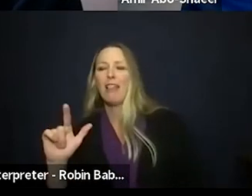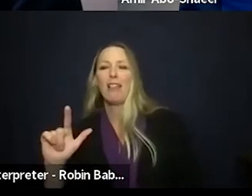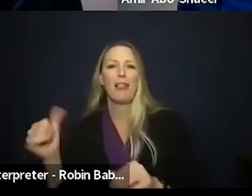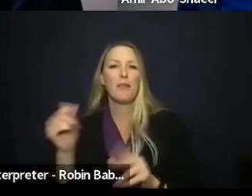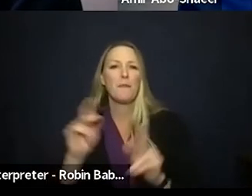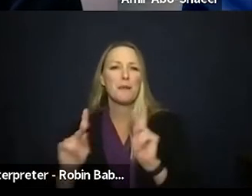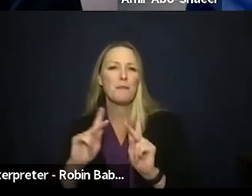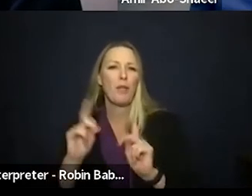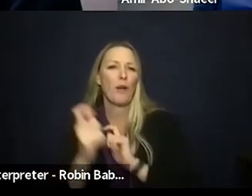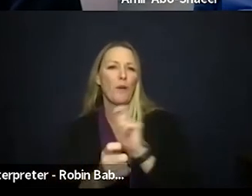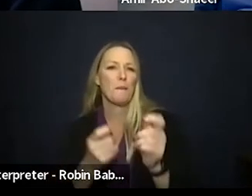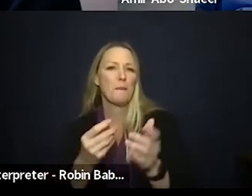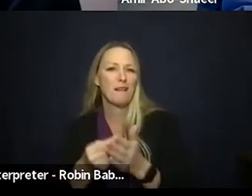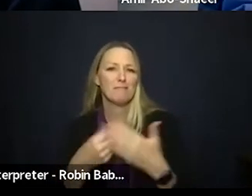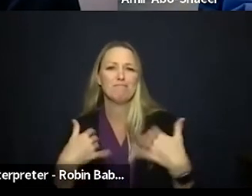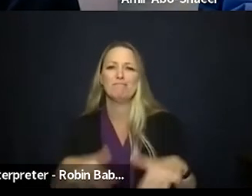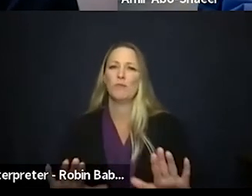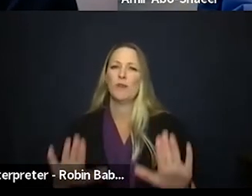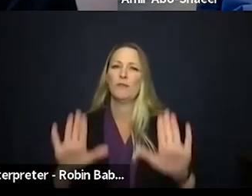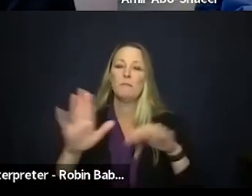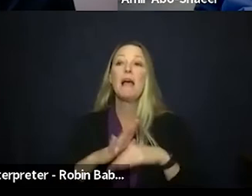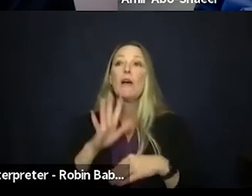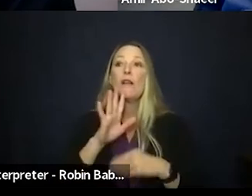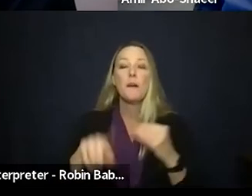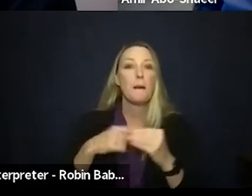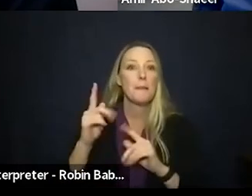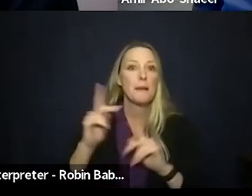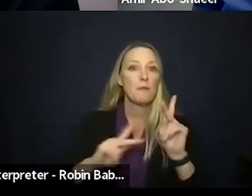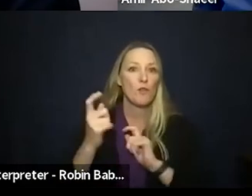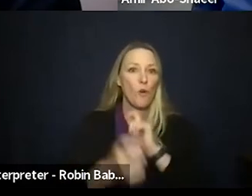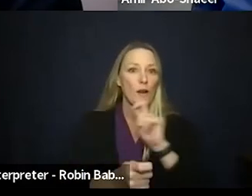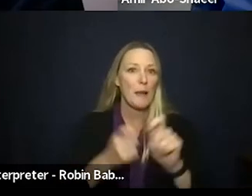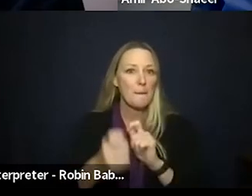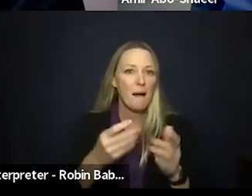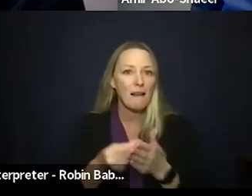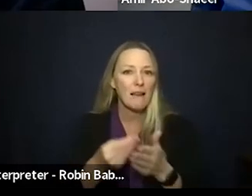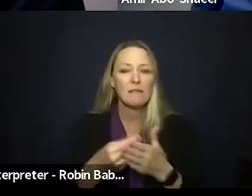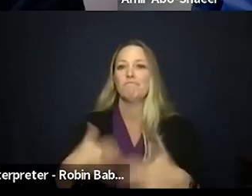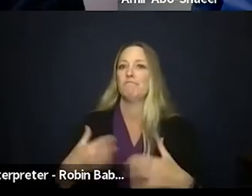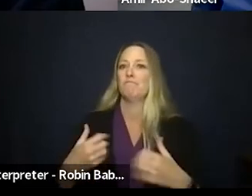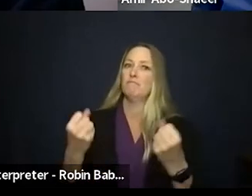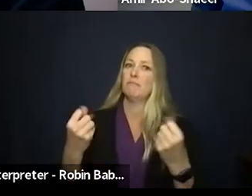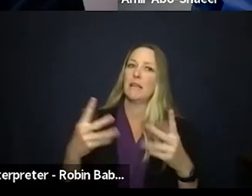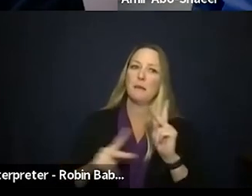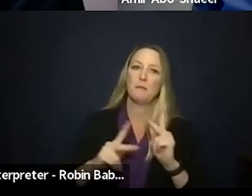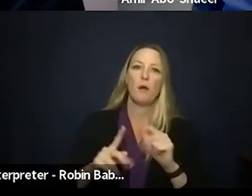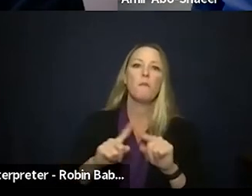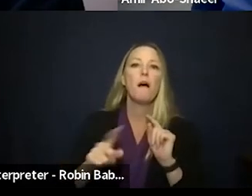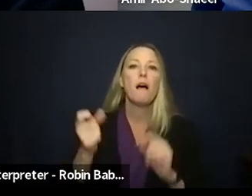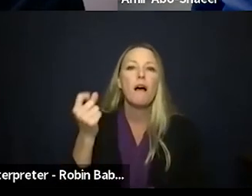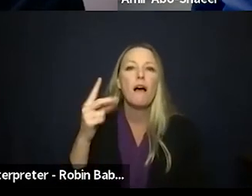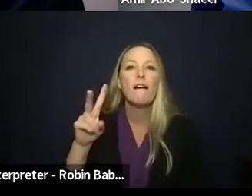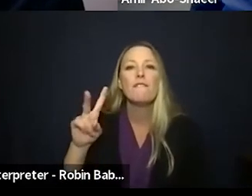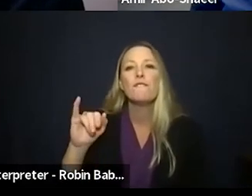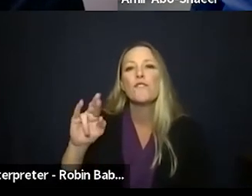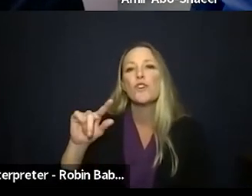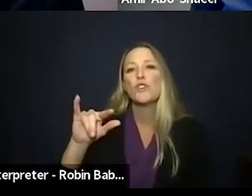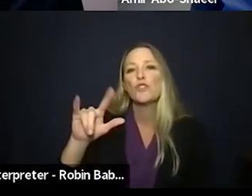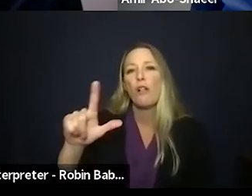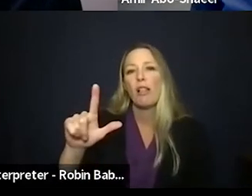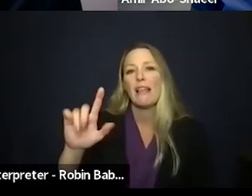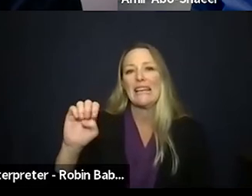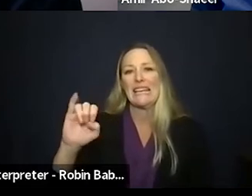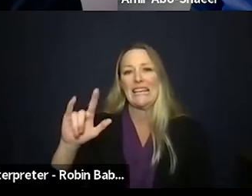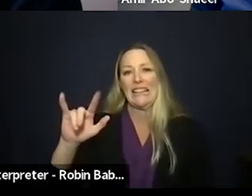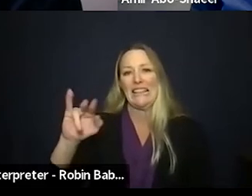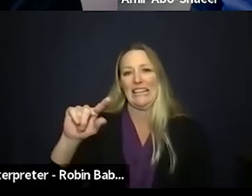wonderful so now speaking of the philanthropists we've had several folks that have been involved but virgil ealings is who i'd like to be honoring today